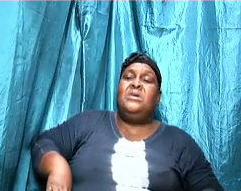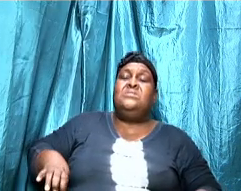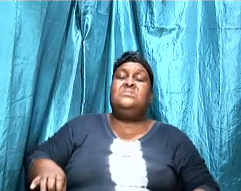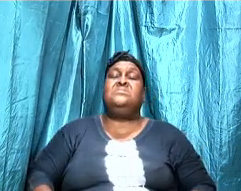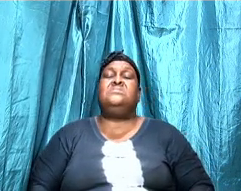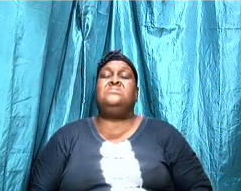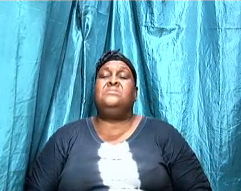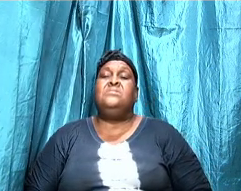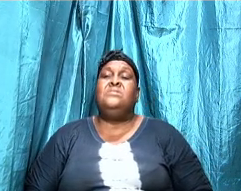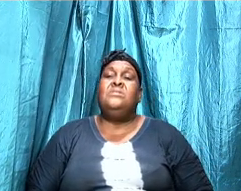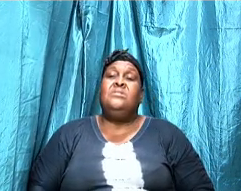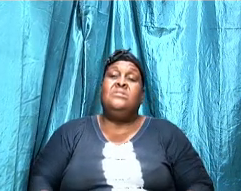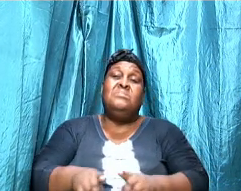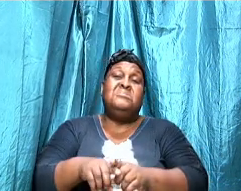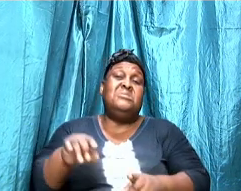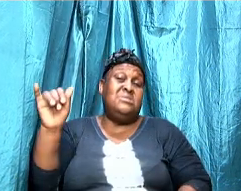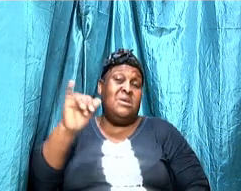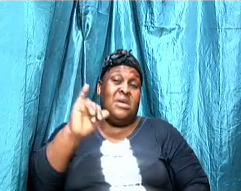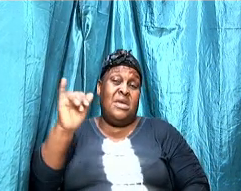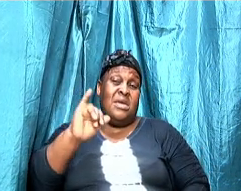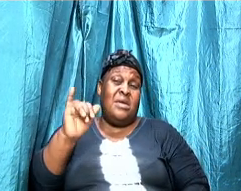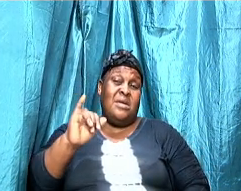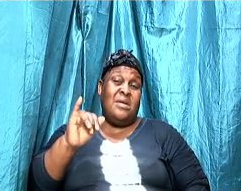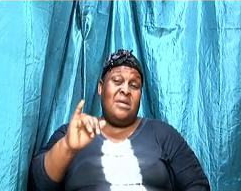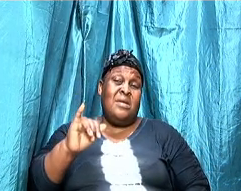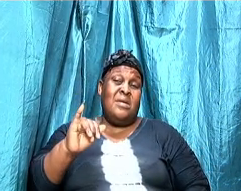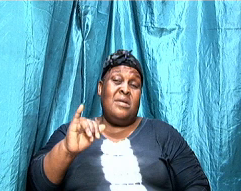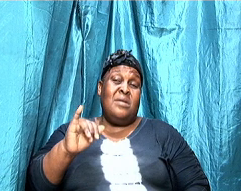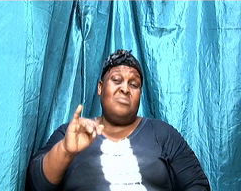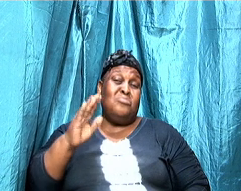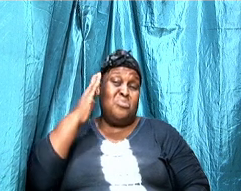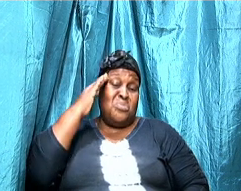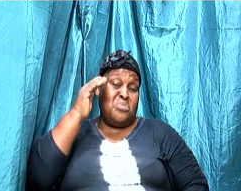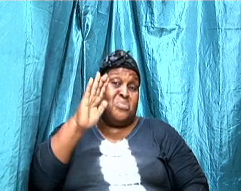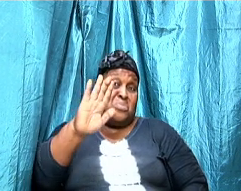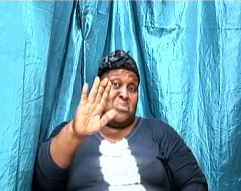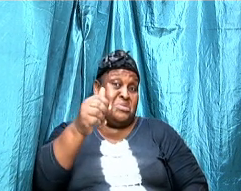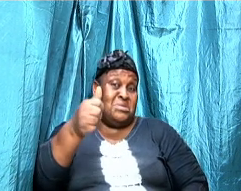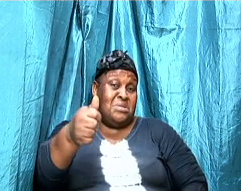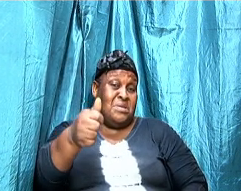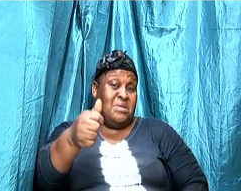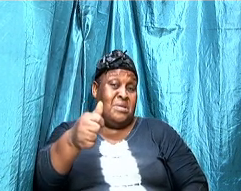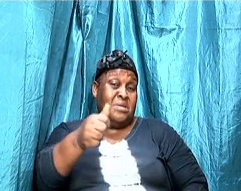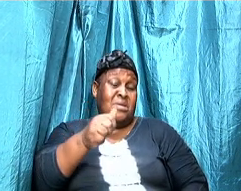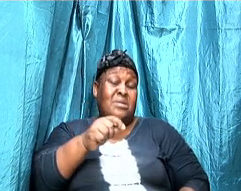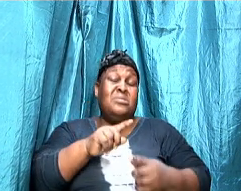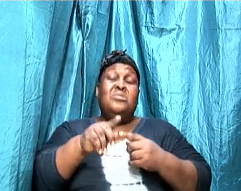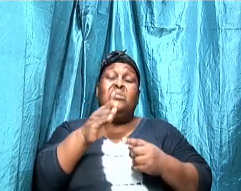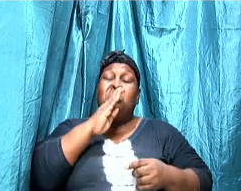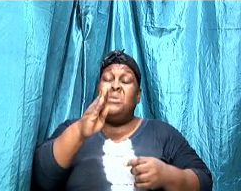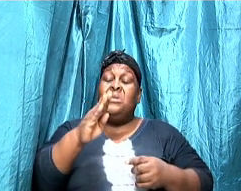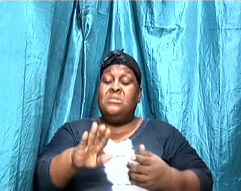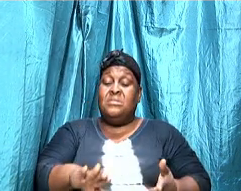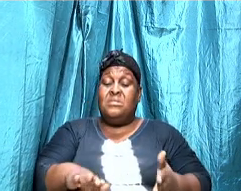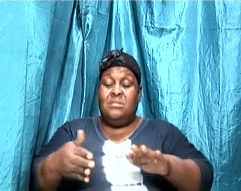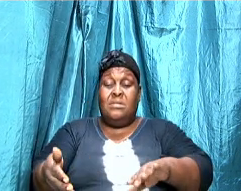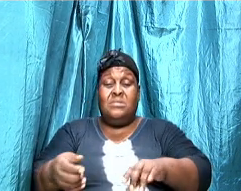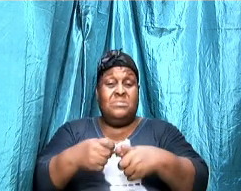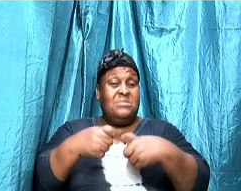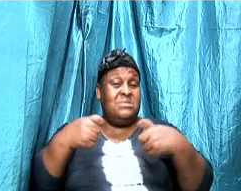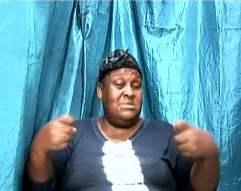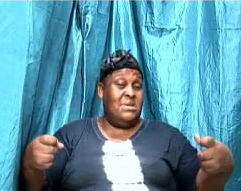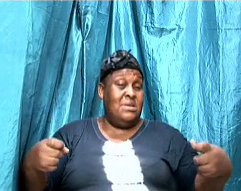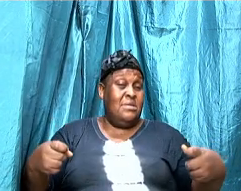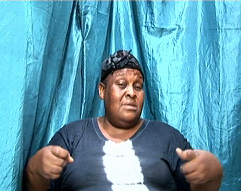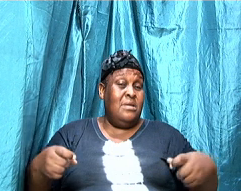So he says, likewise, reckon ye also yourself to be dead indeed unto sin,